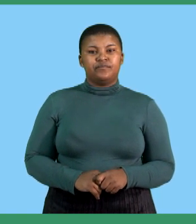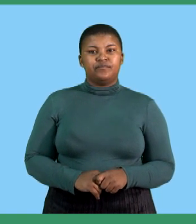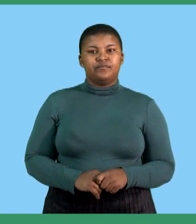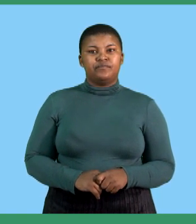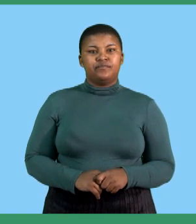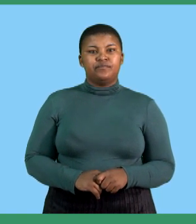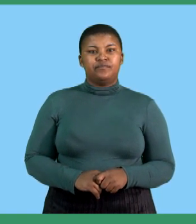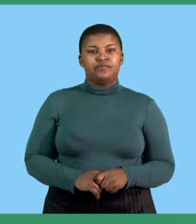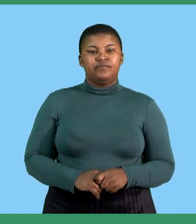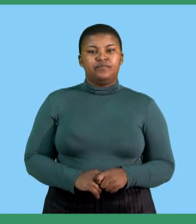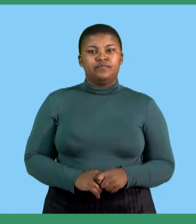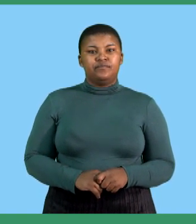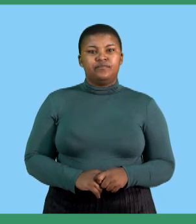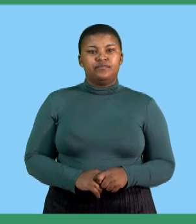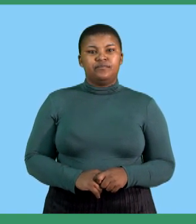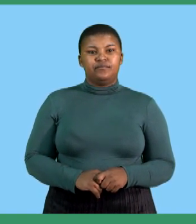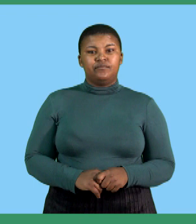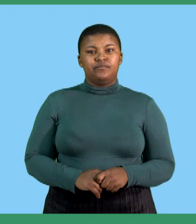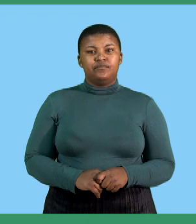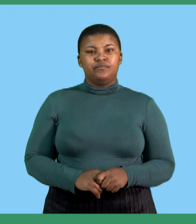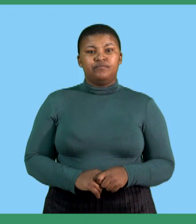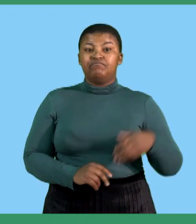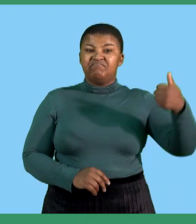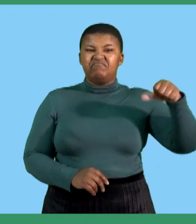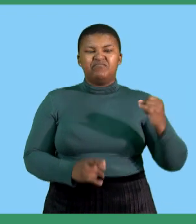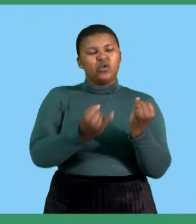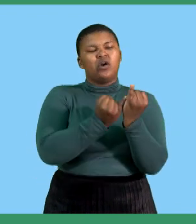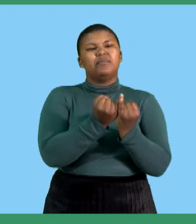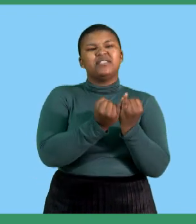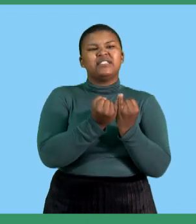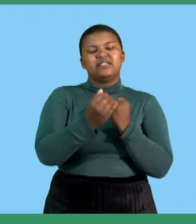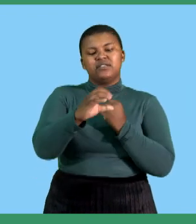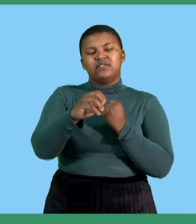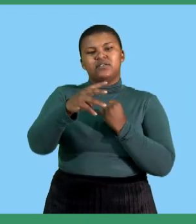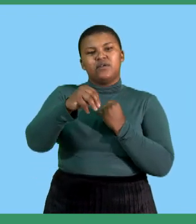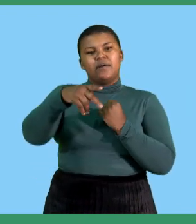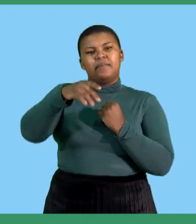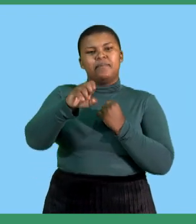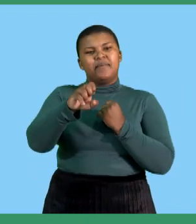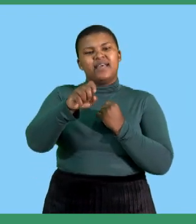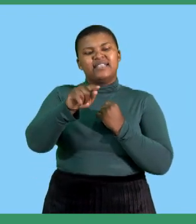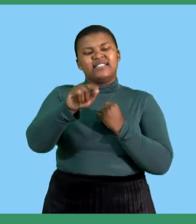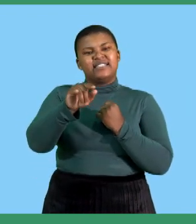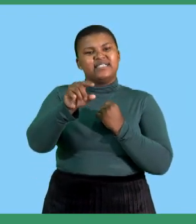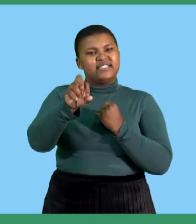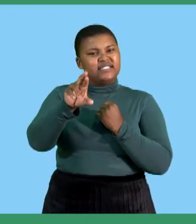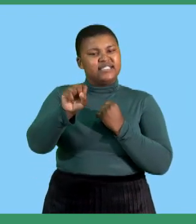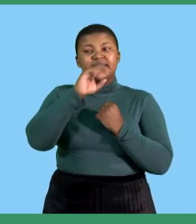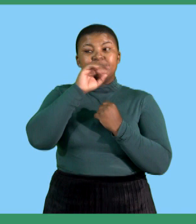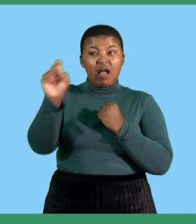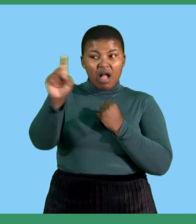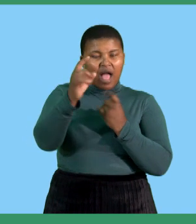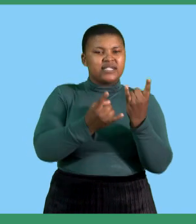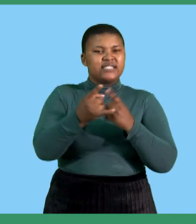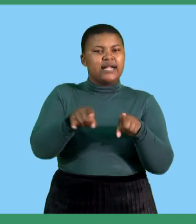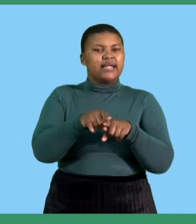go. Okay. C. What is competitors? Let's think, all right, competitors is one of our